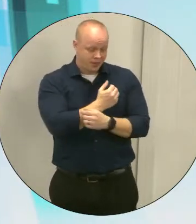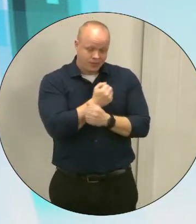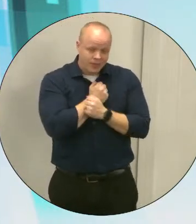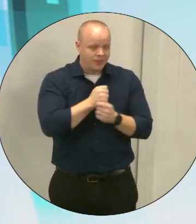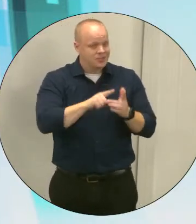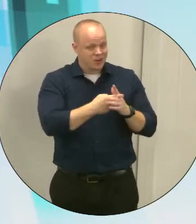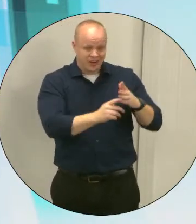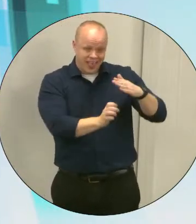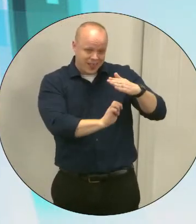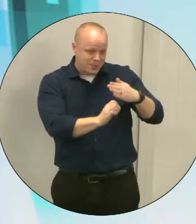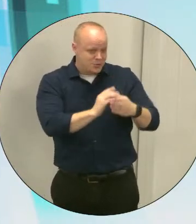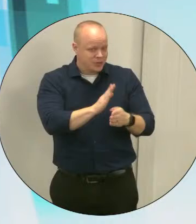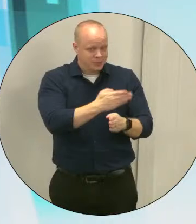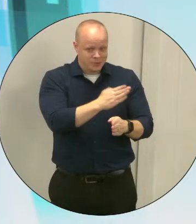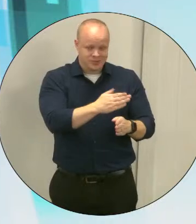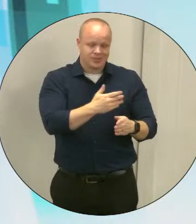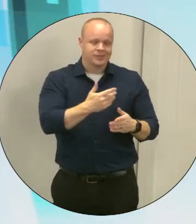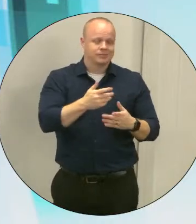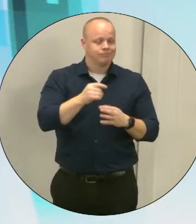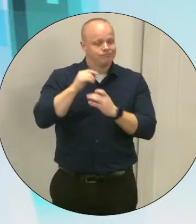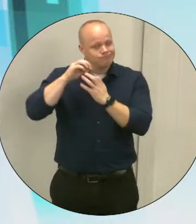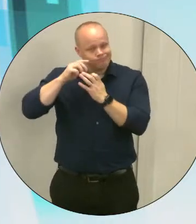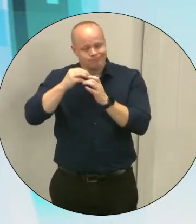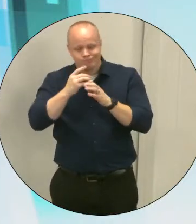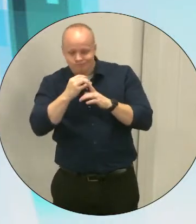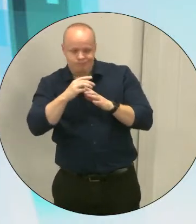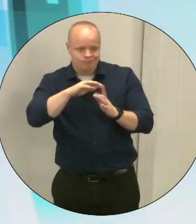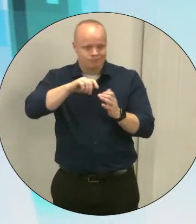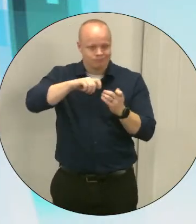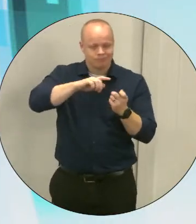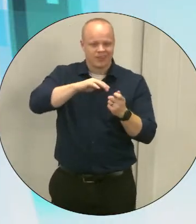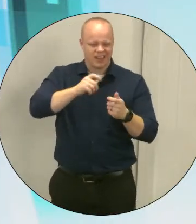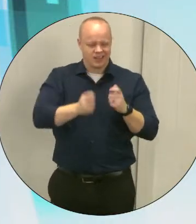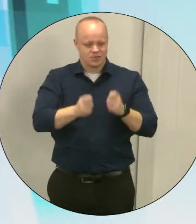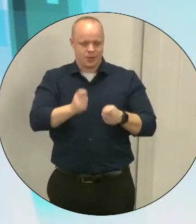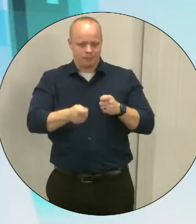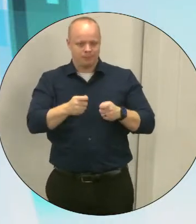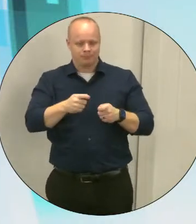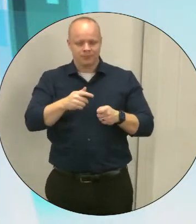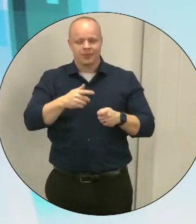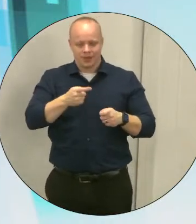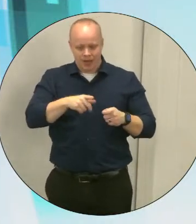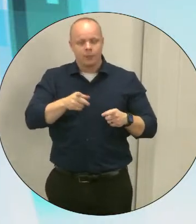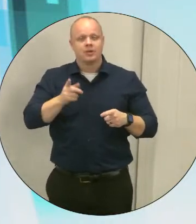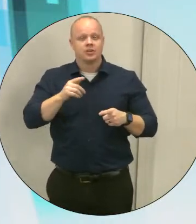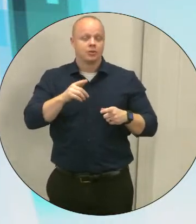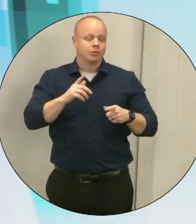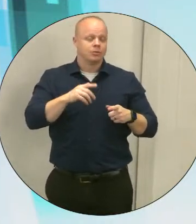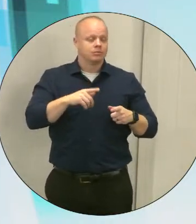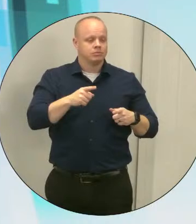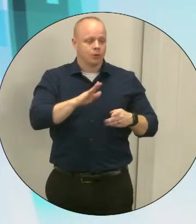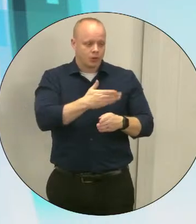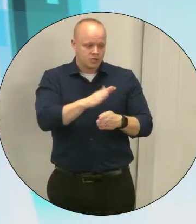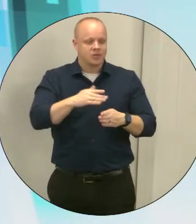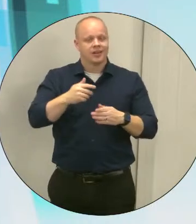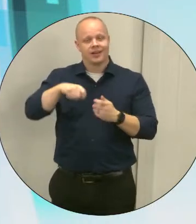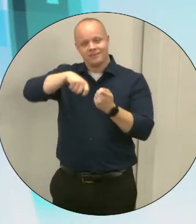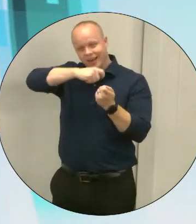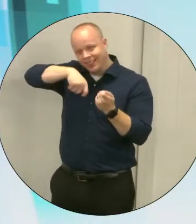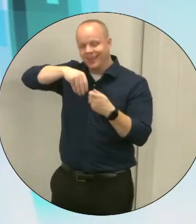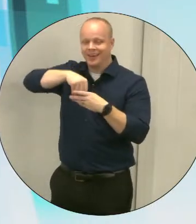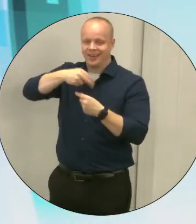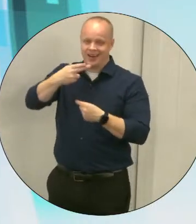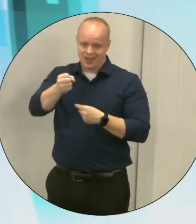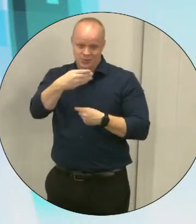singing in class and in the choir, playing recorders, xylophones, and playing in the steel drum band. I went on to join orchestra in middle school and played violin in high school and